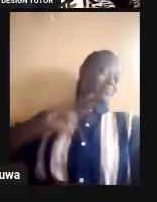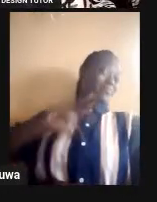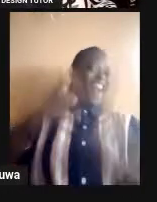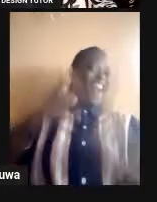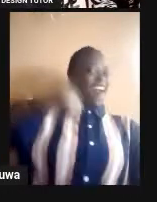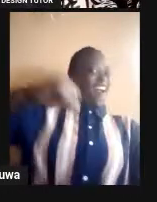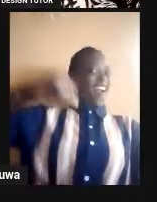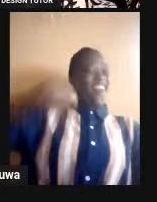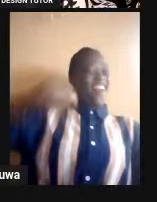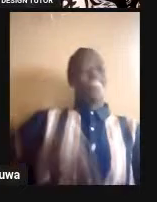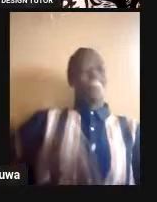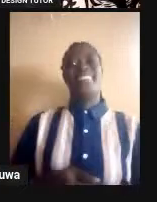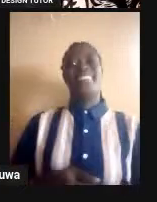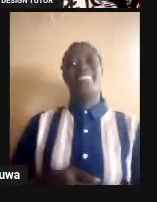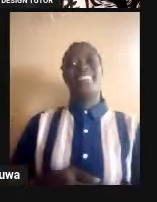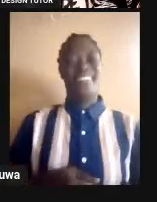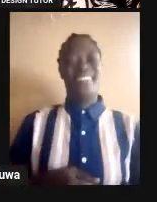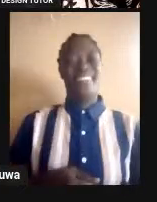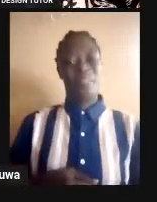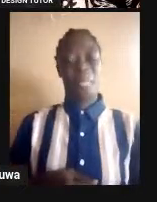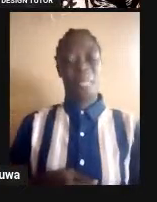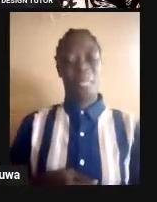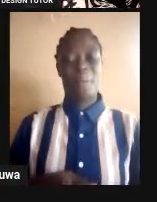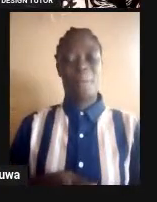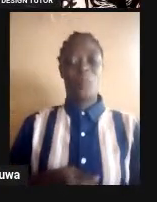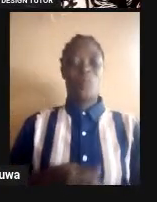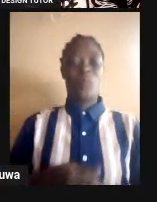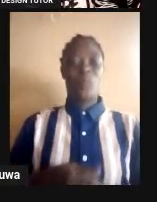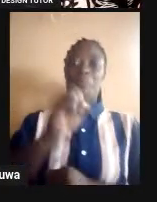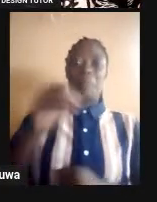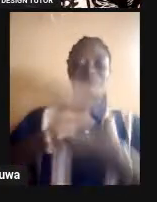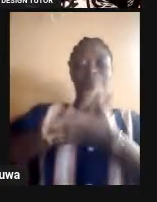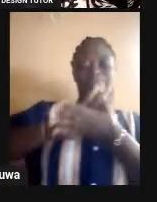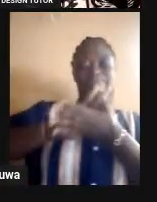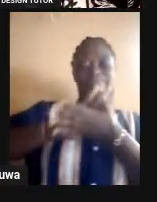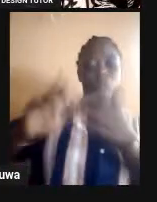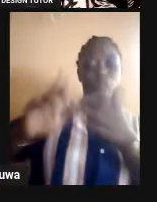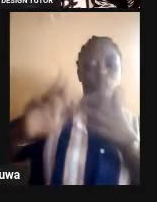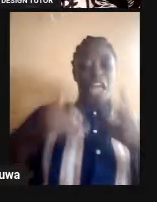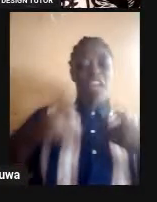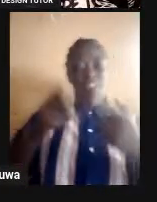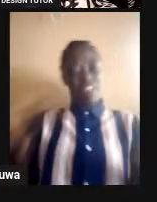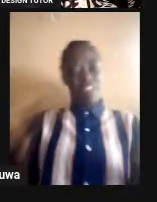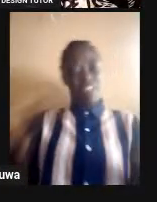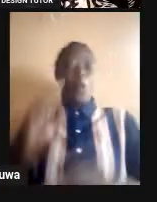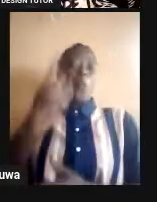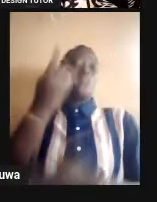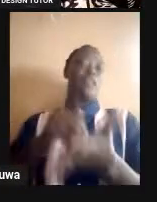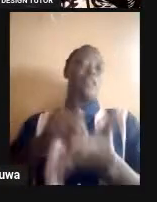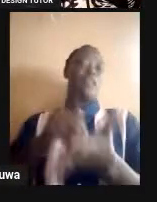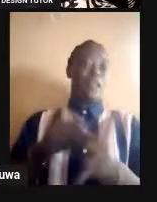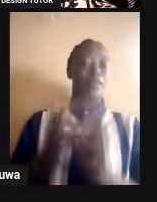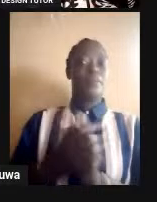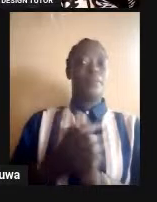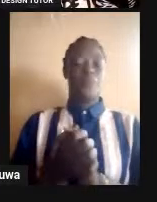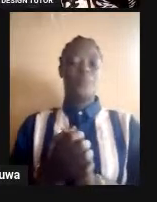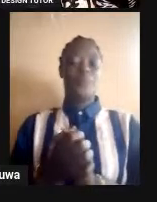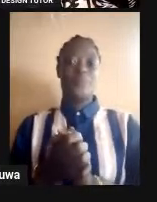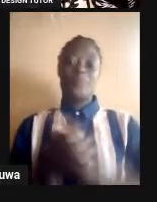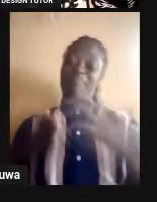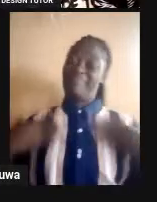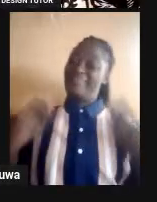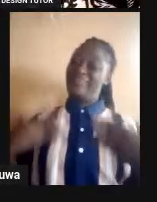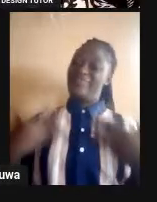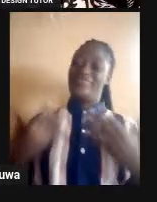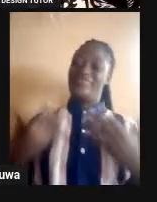So it's nice to have you here once again. It's nice to have you here once again. So without